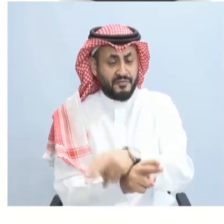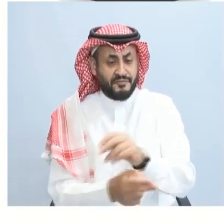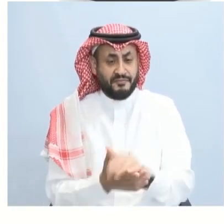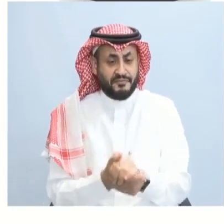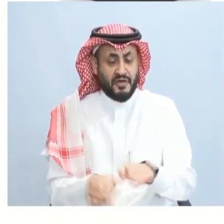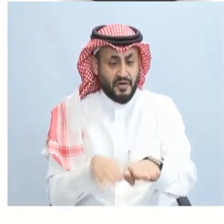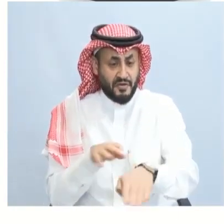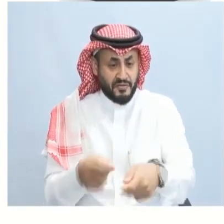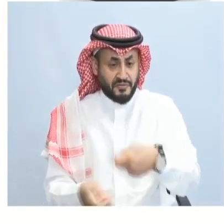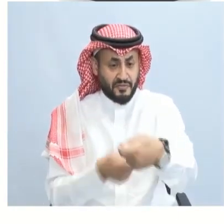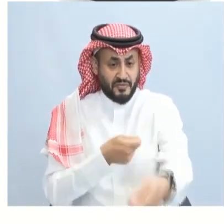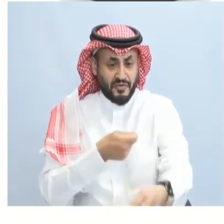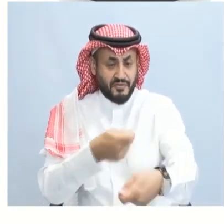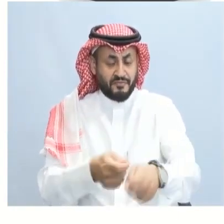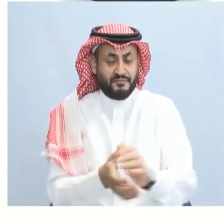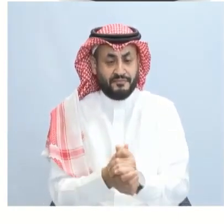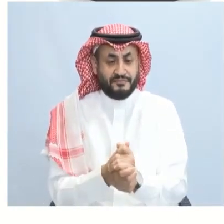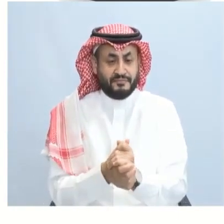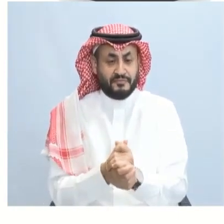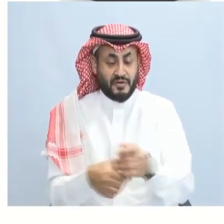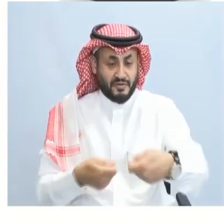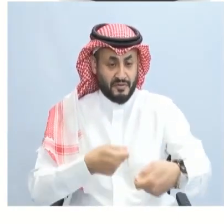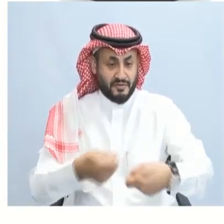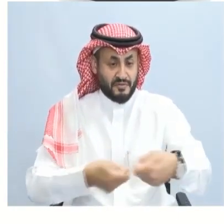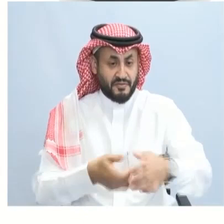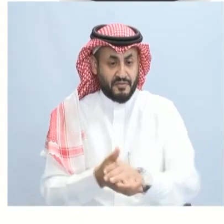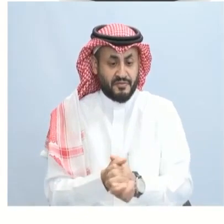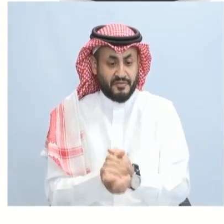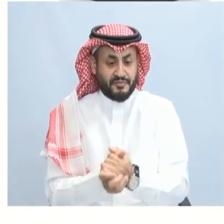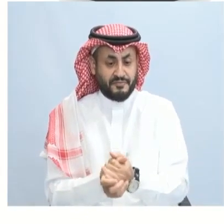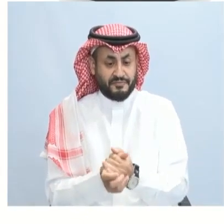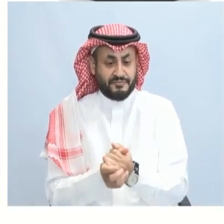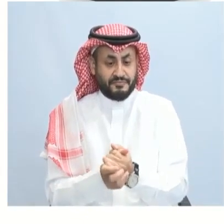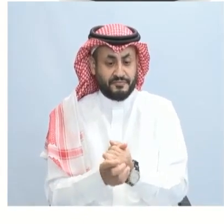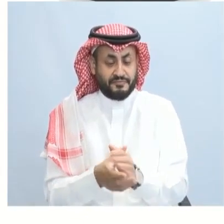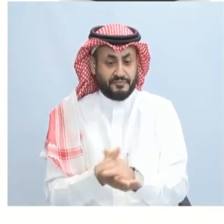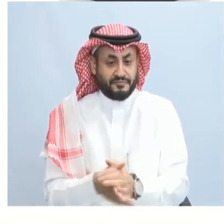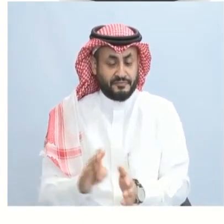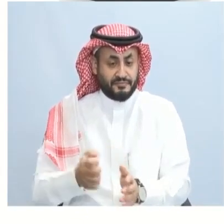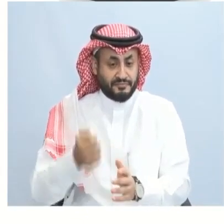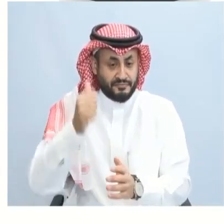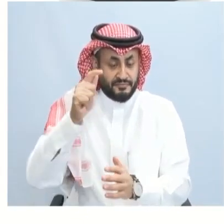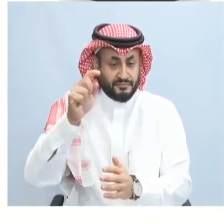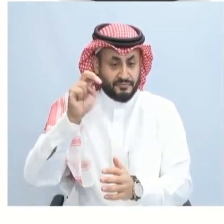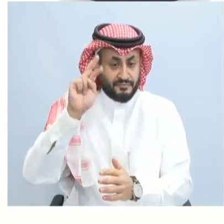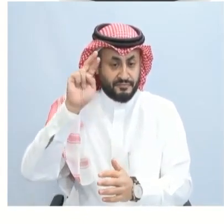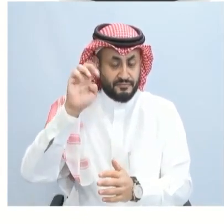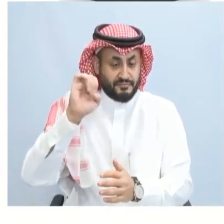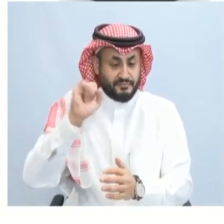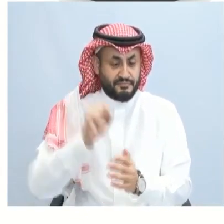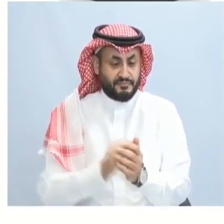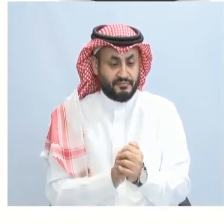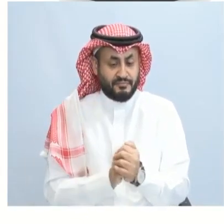for shoes. This kind of trade was called bartering. Bartering began as far back as 9000